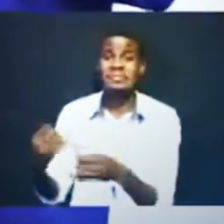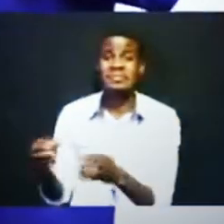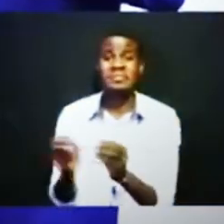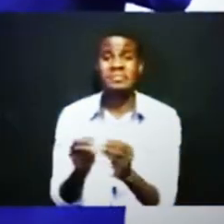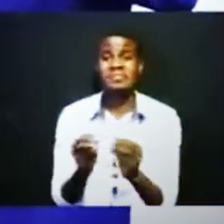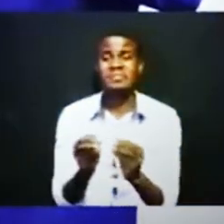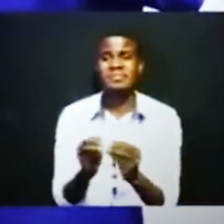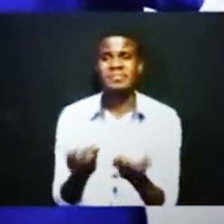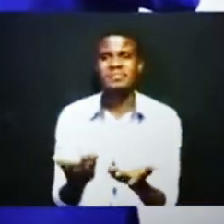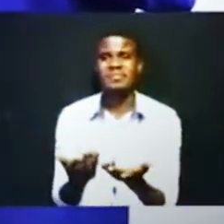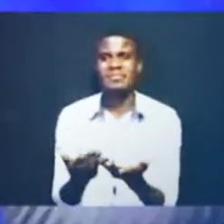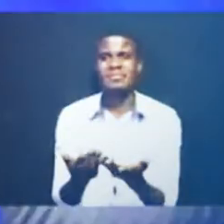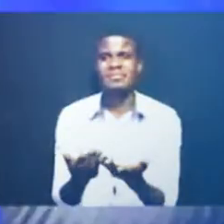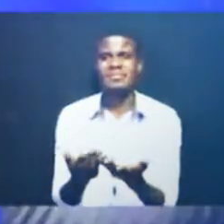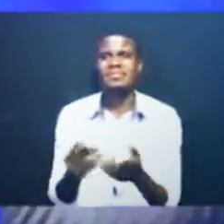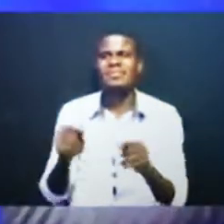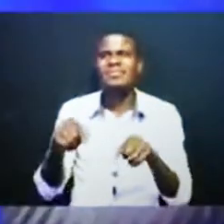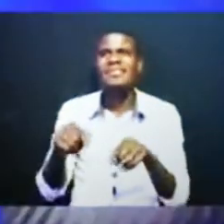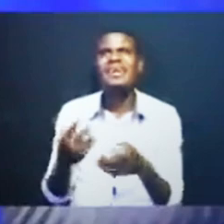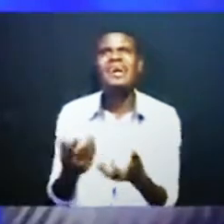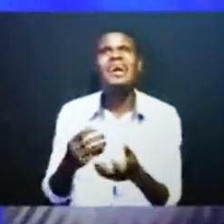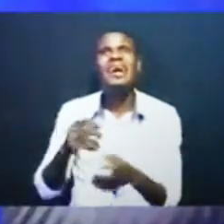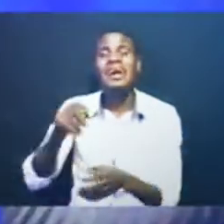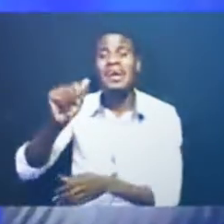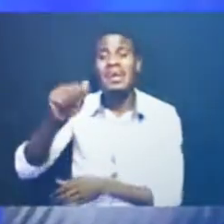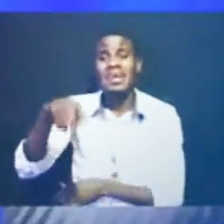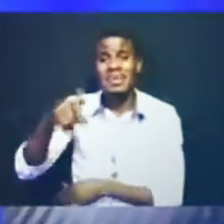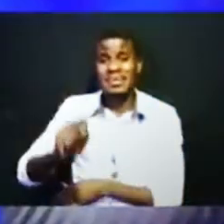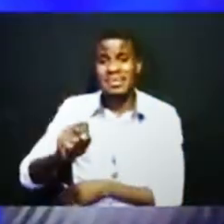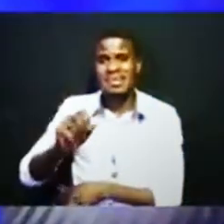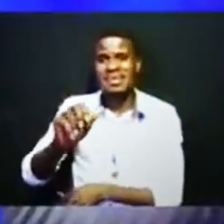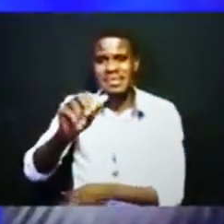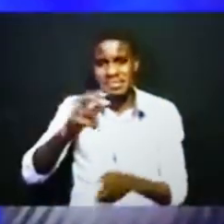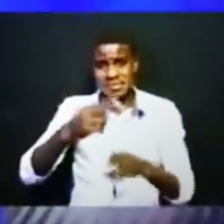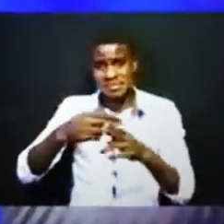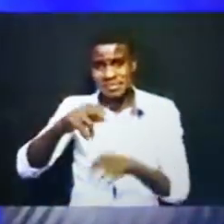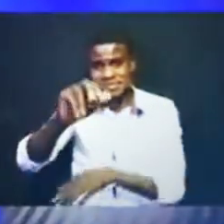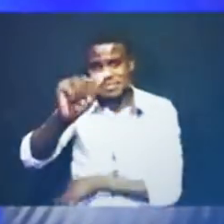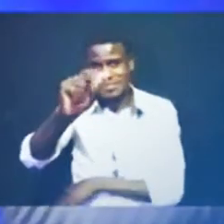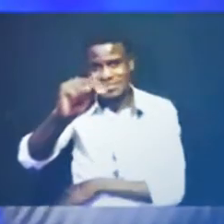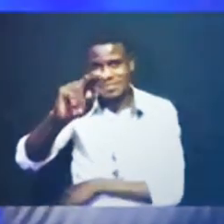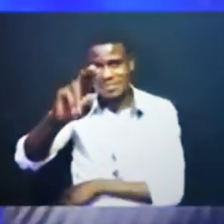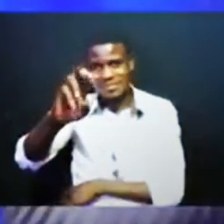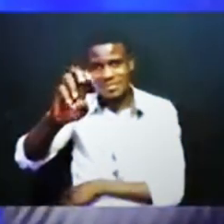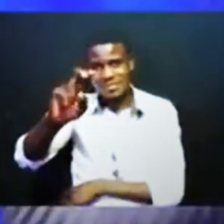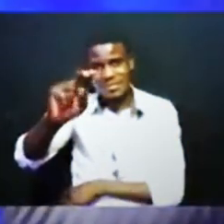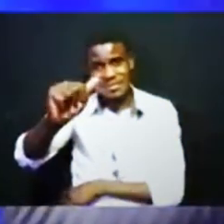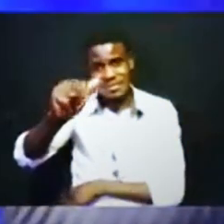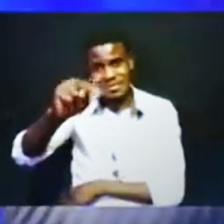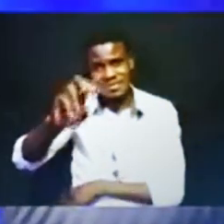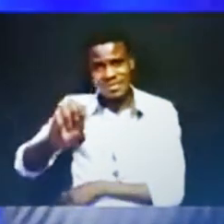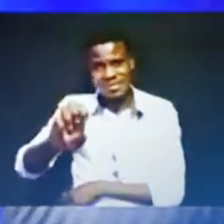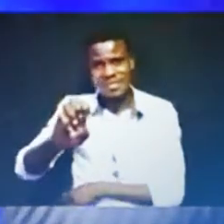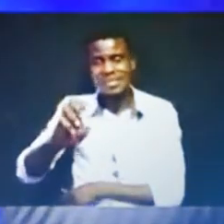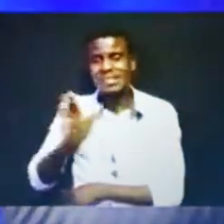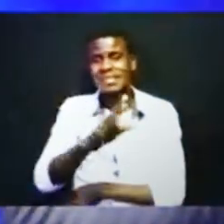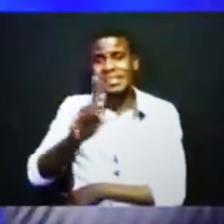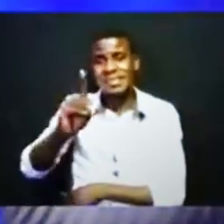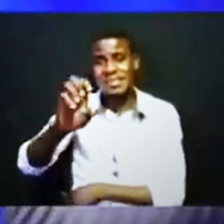Today, Apostle Anani Dente was preaching, and he says that our suffering does not surprise